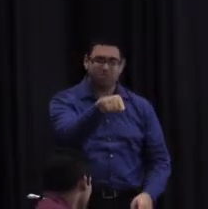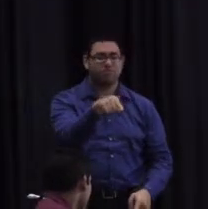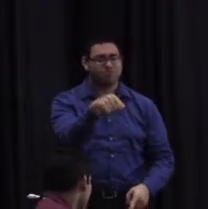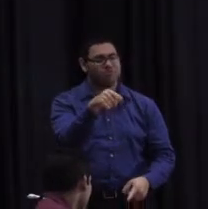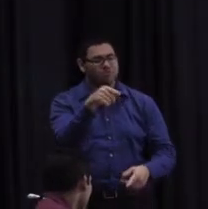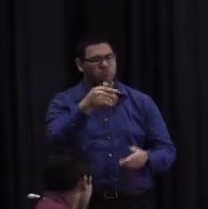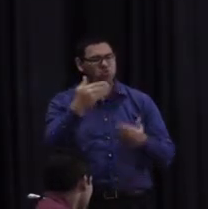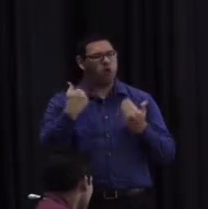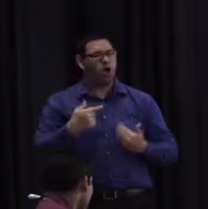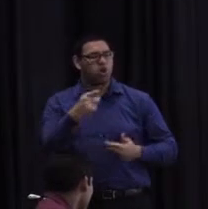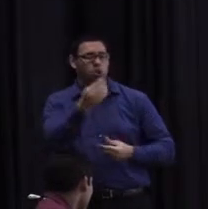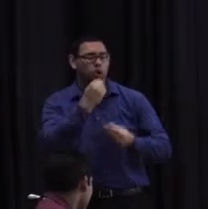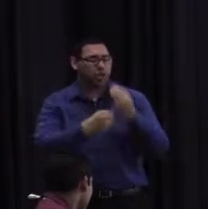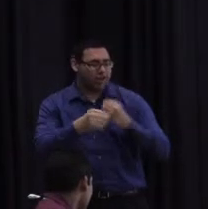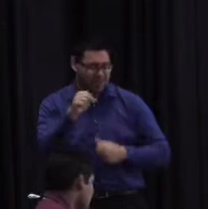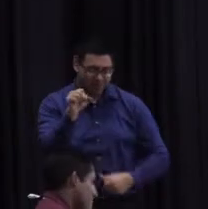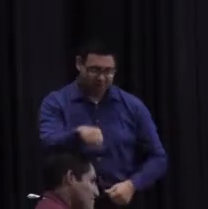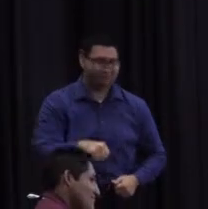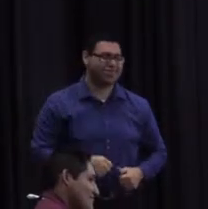eat.